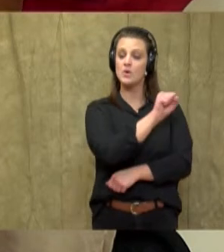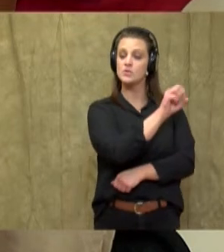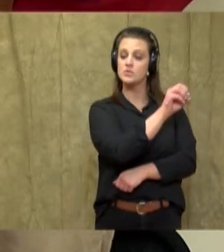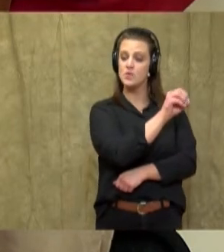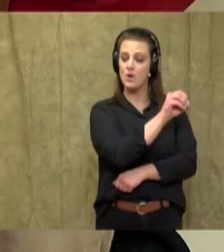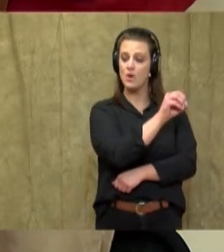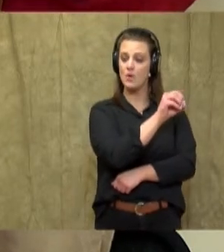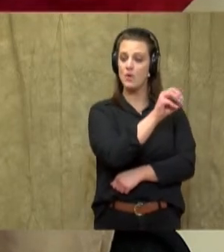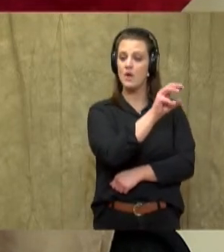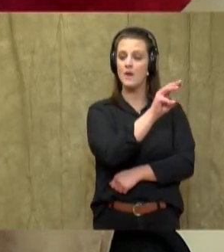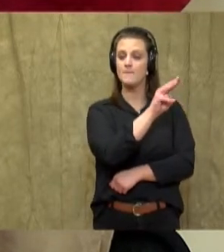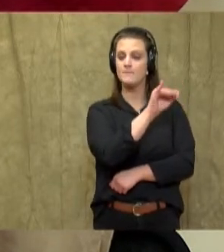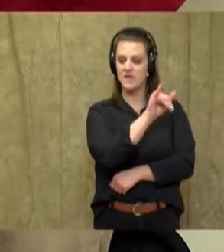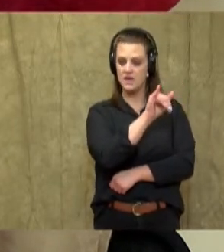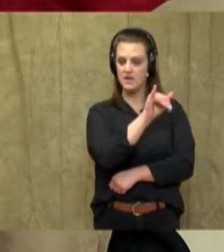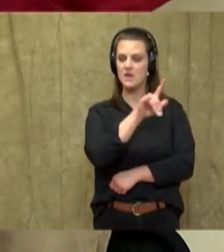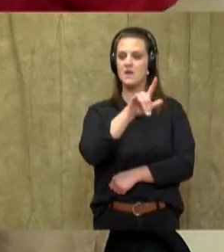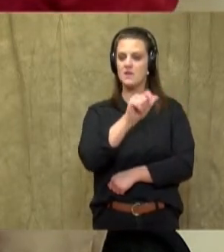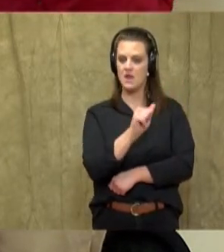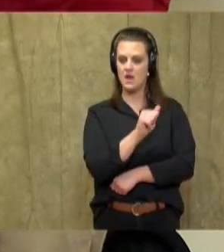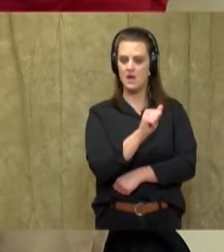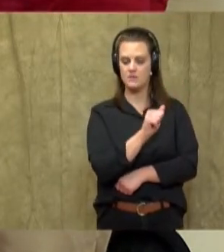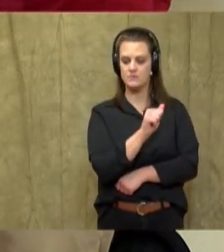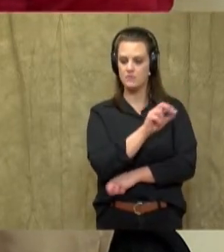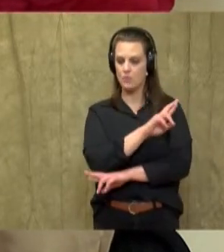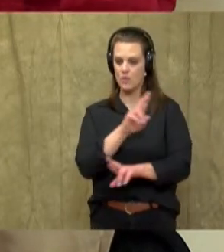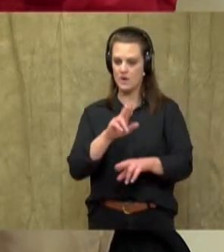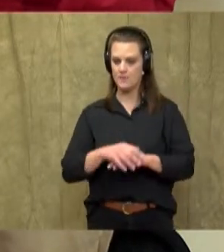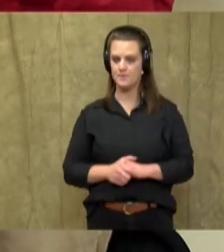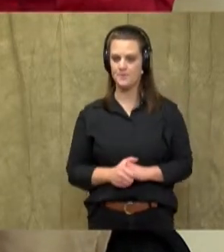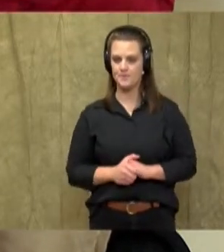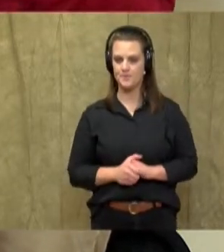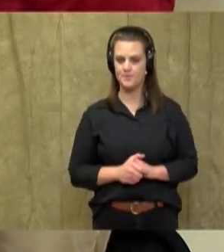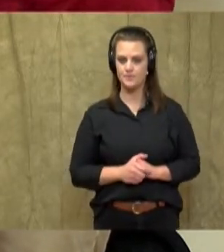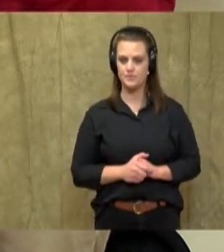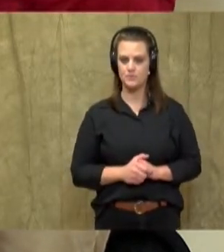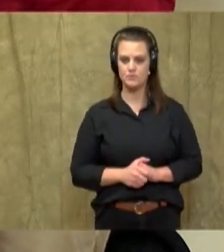so, me, and la.